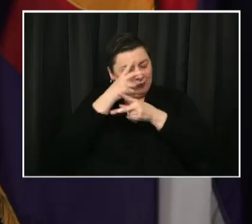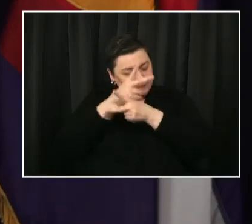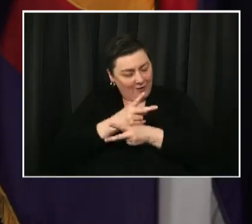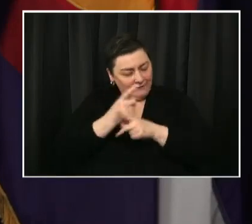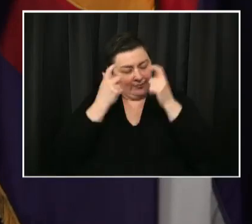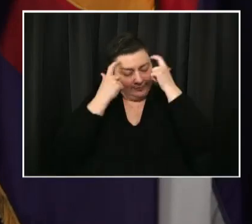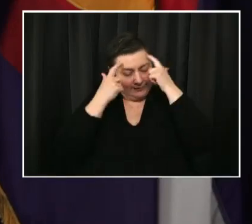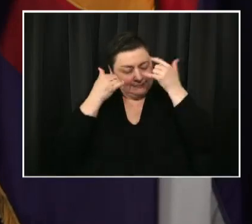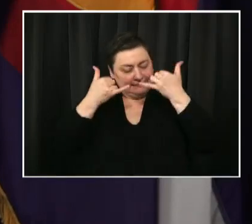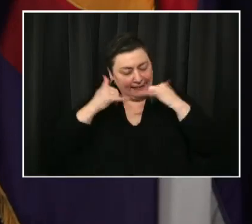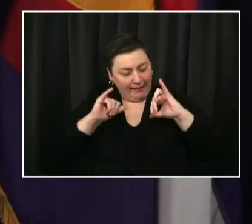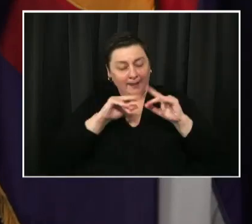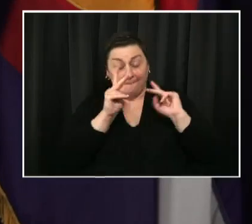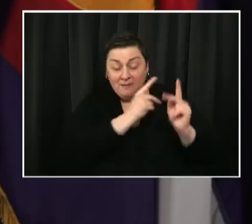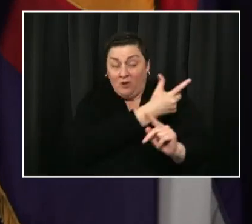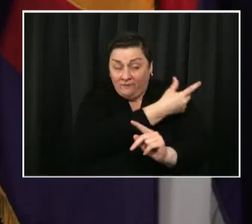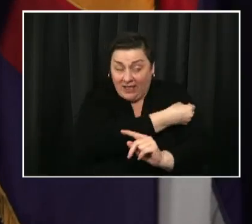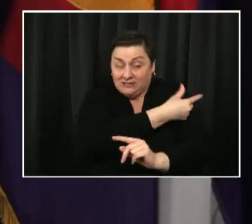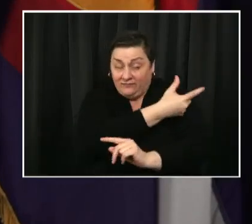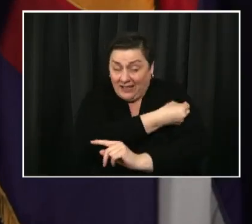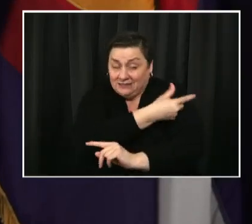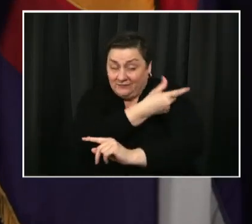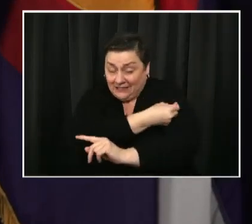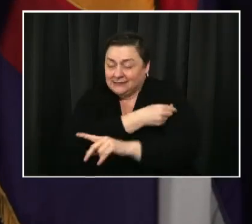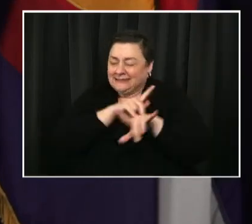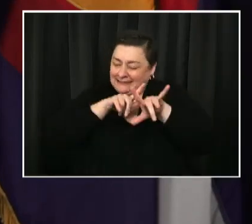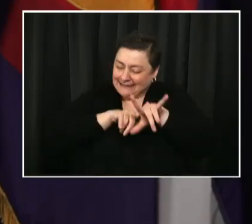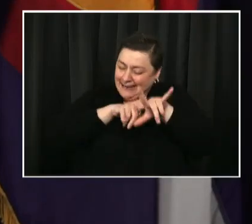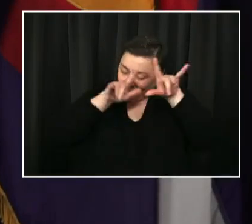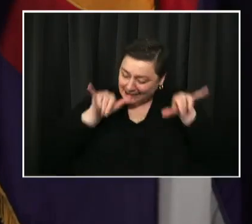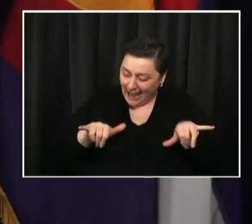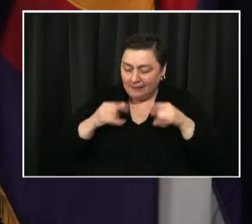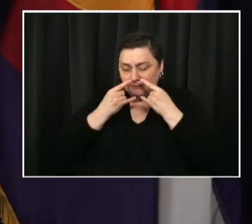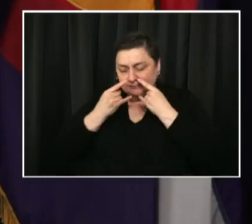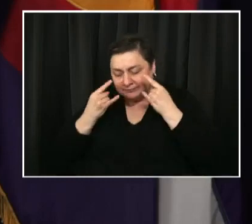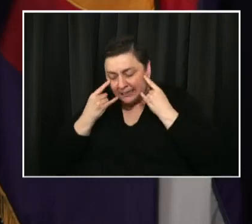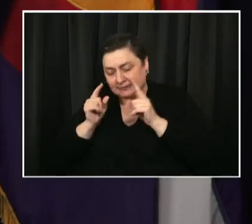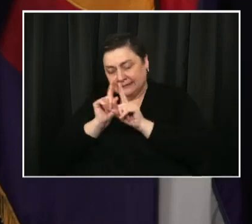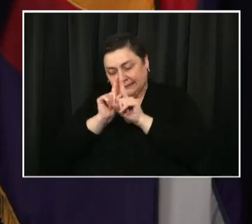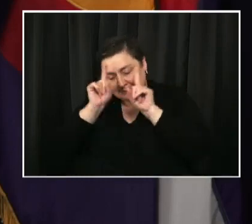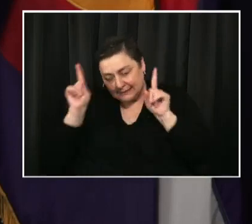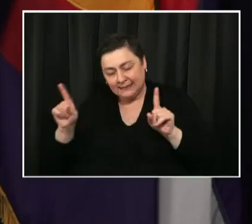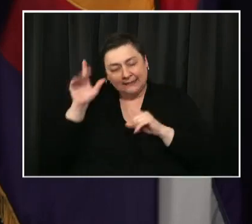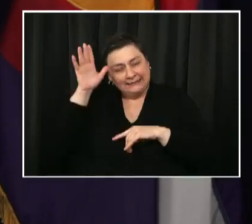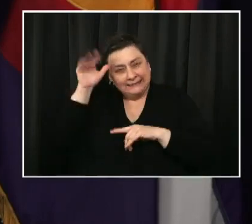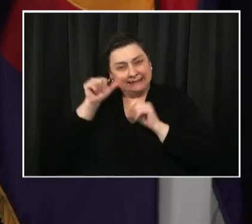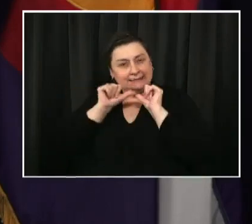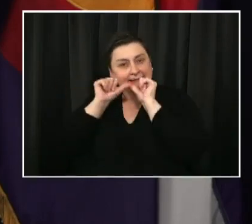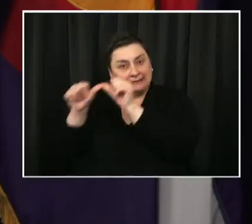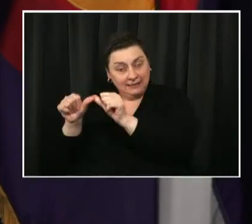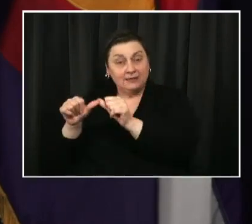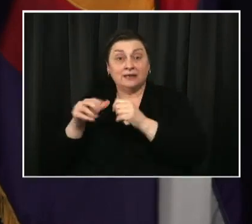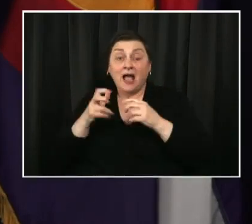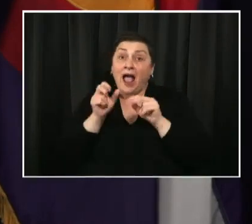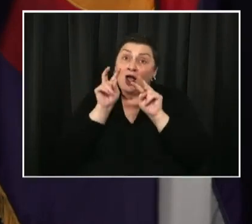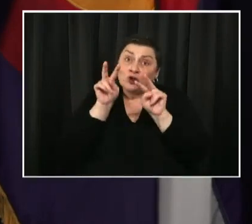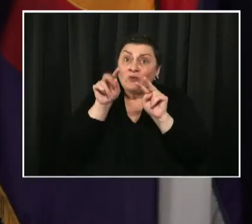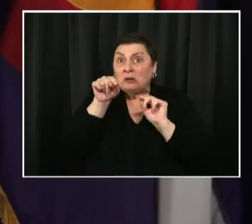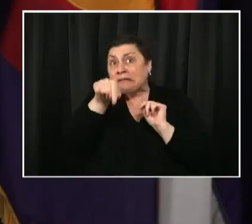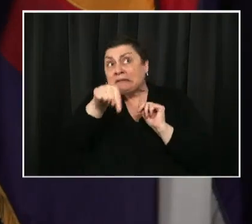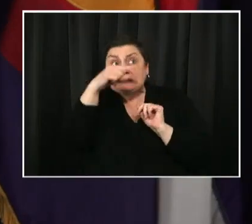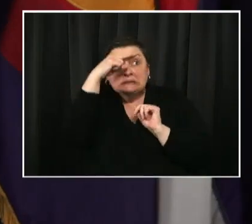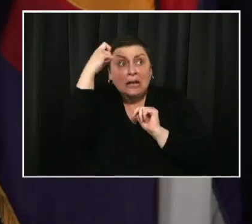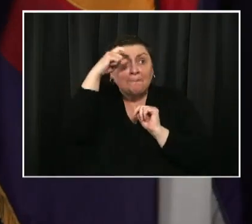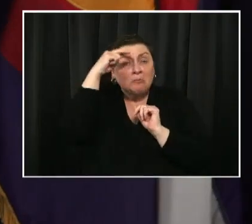folks vaccinated. And by this summer, I'm excited that things will be relatively back to normal,